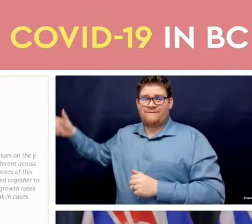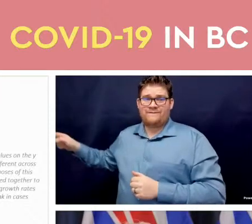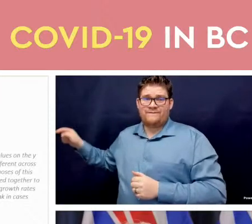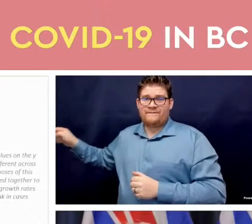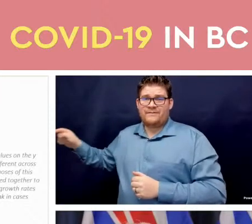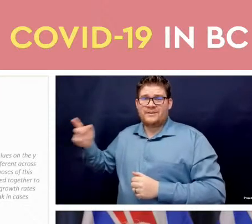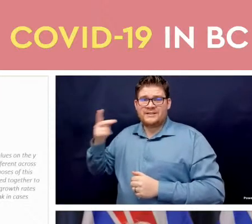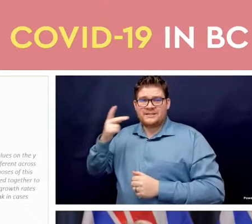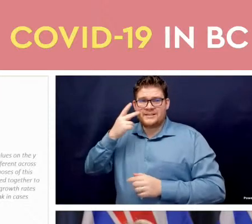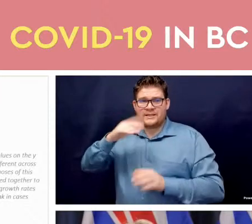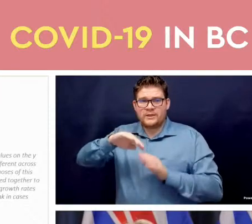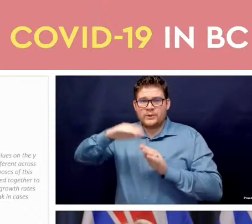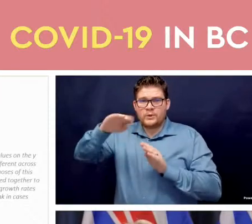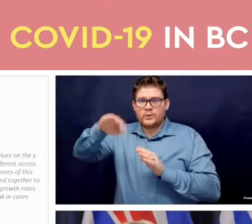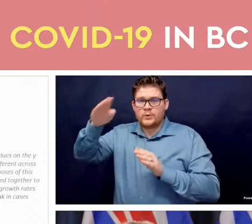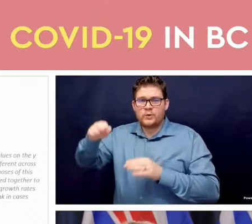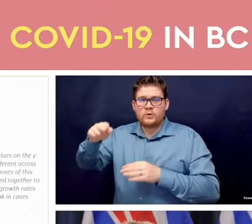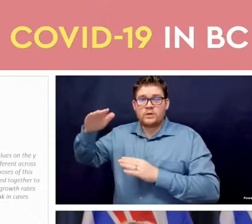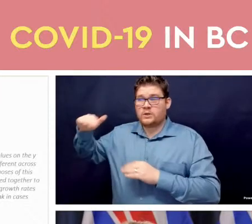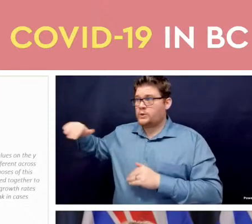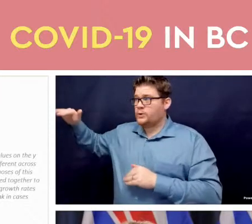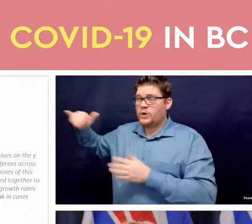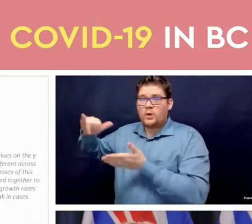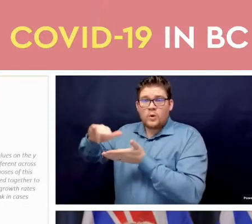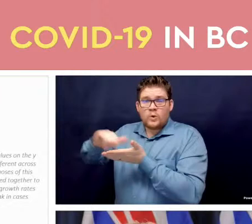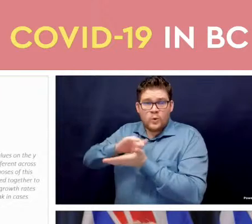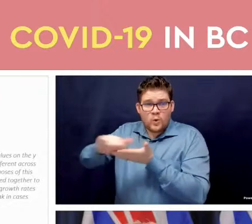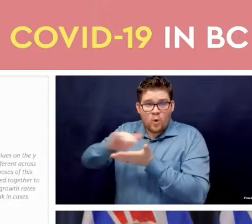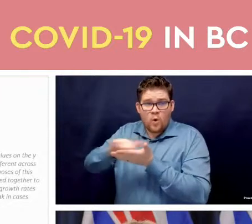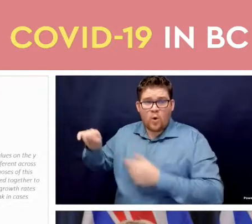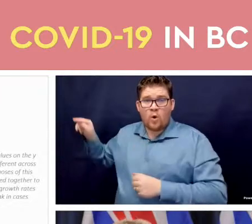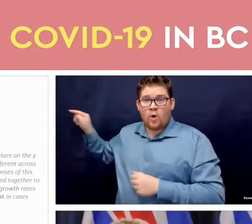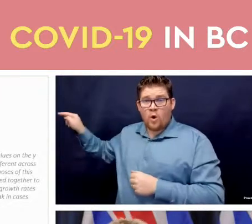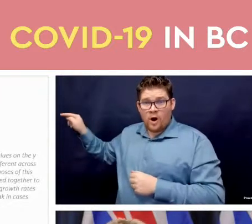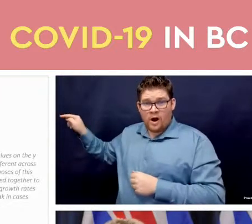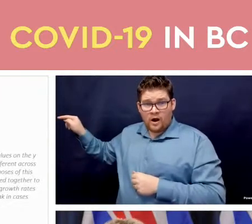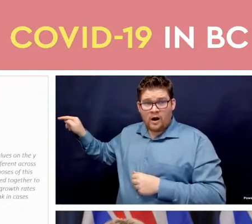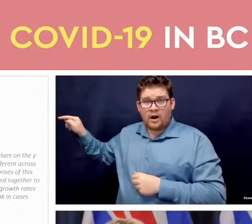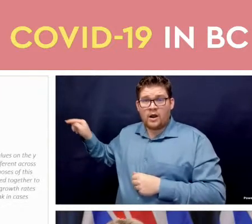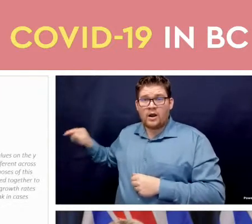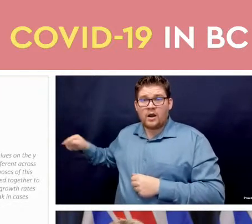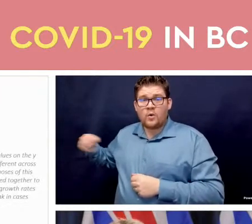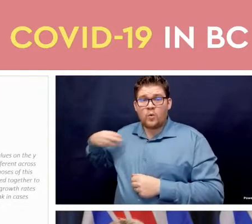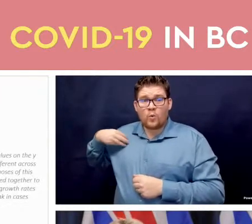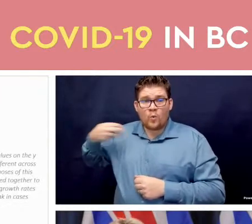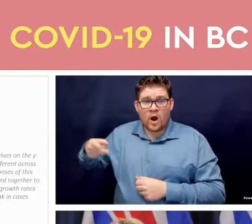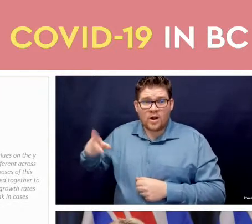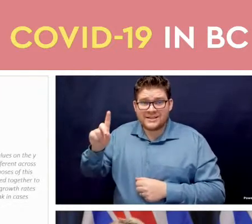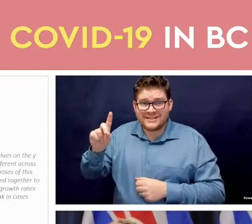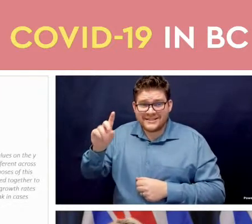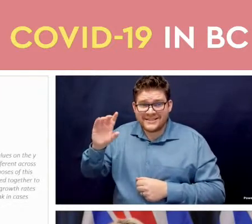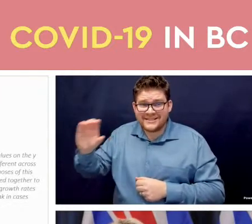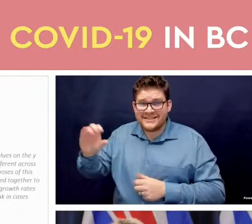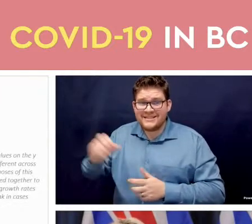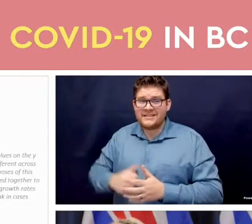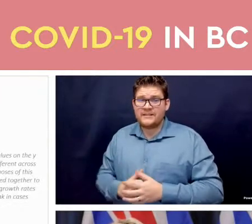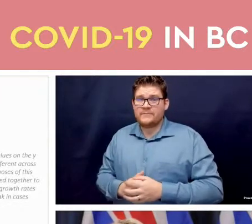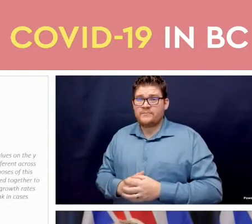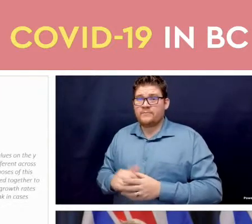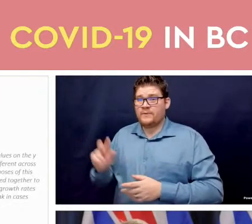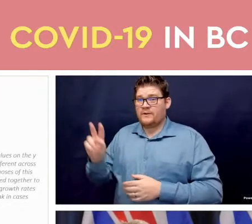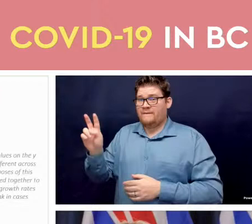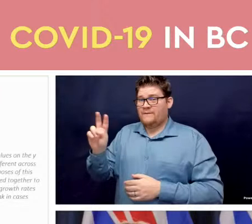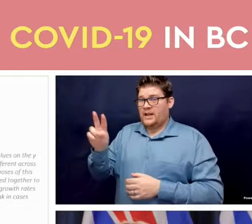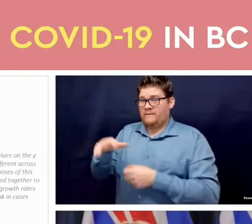populated urban areas are following a very similar trajectory. And particularly if we look at Vancouver Coastal, I mentioned there's that flattening,